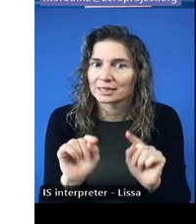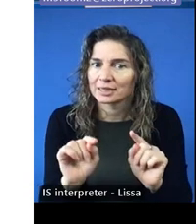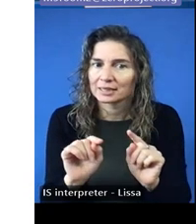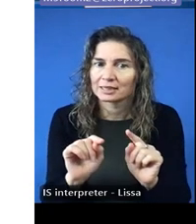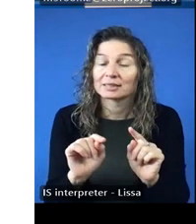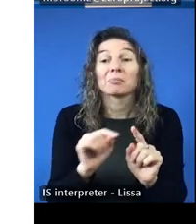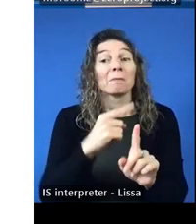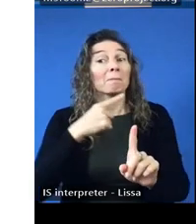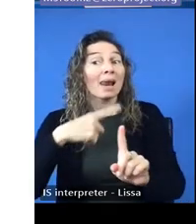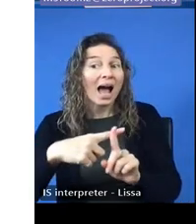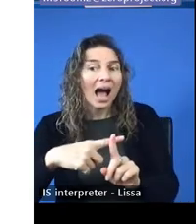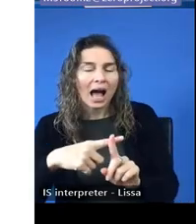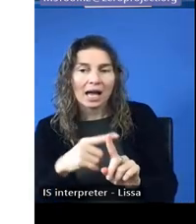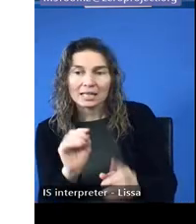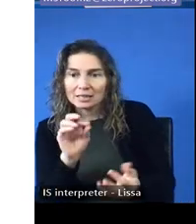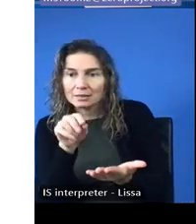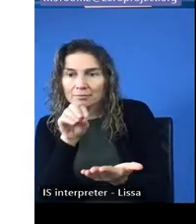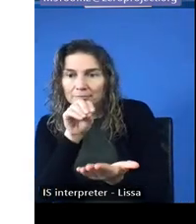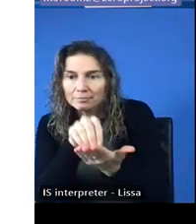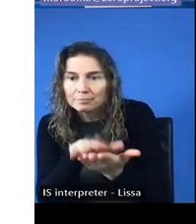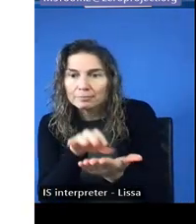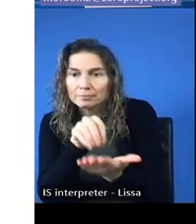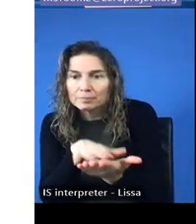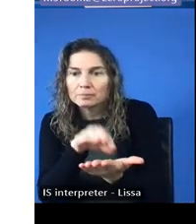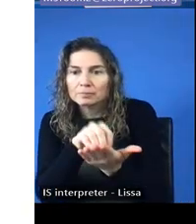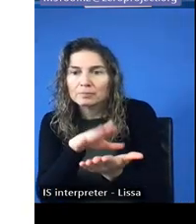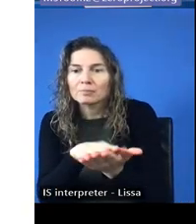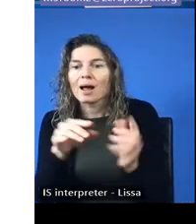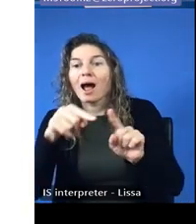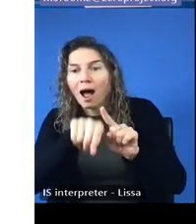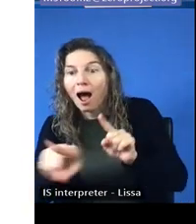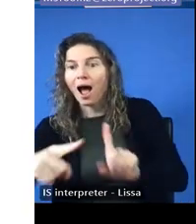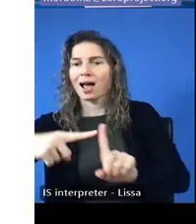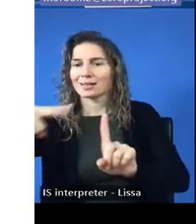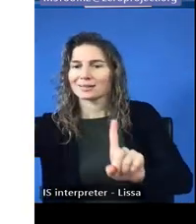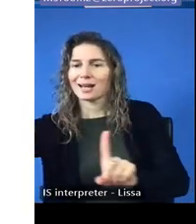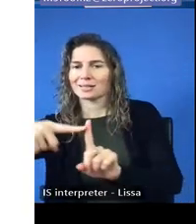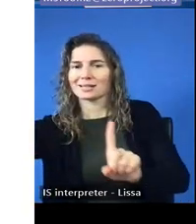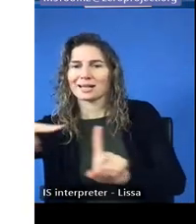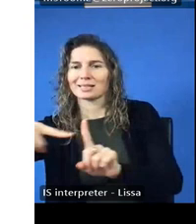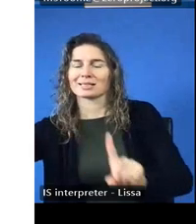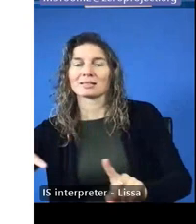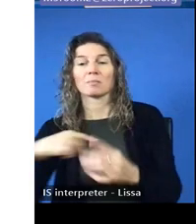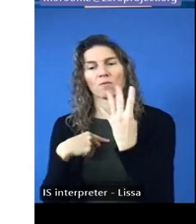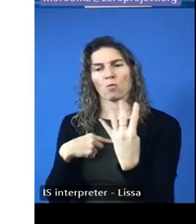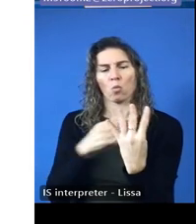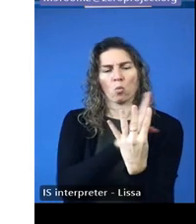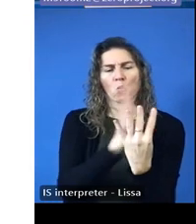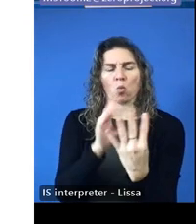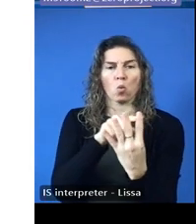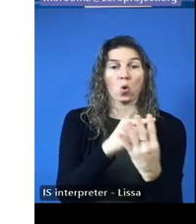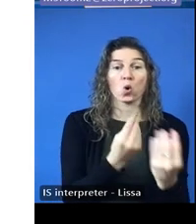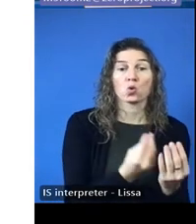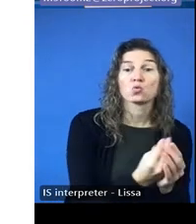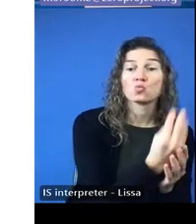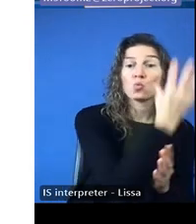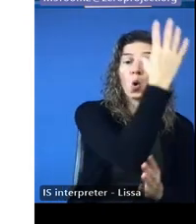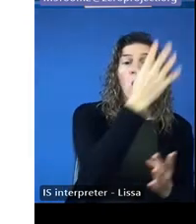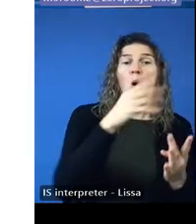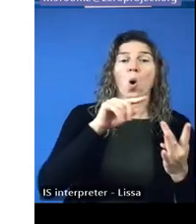data. It's a web-based app and it has four modules. We look at growth, anemia,